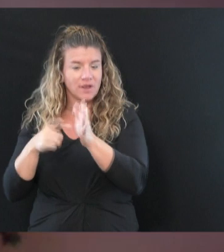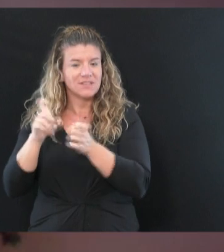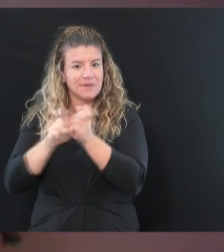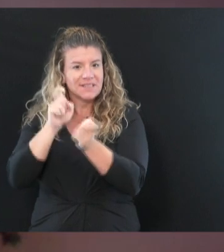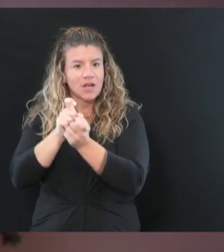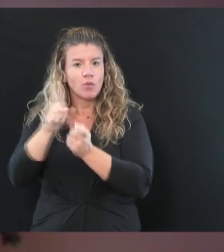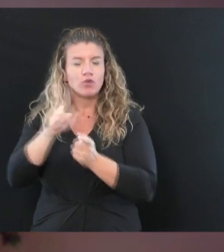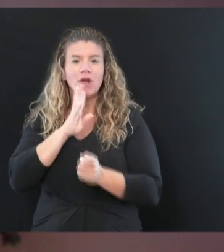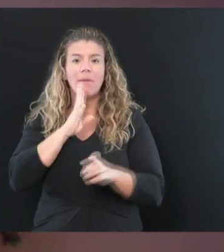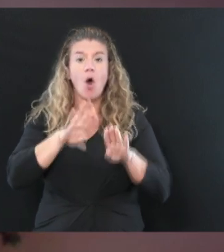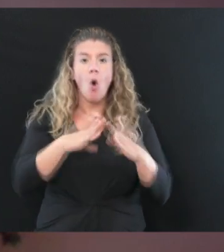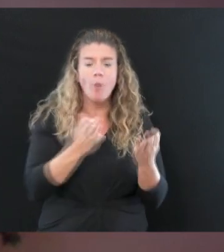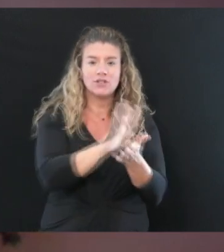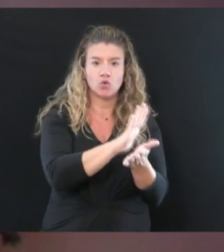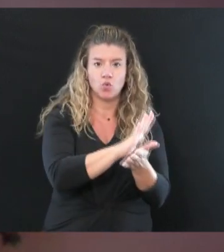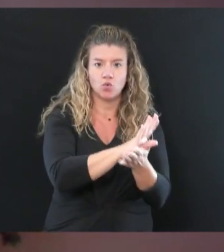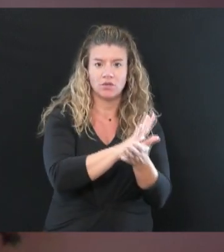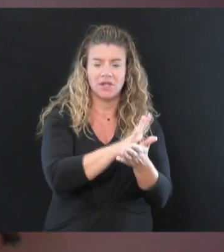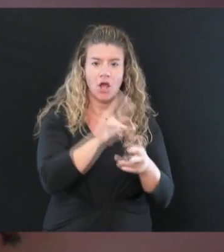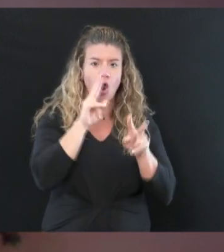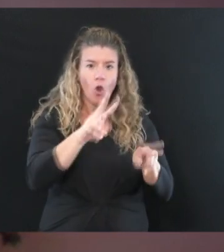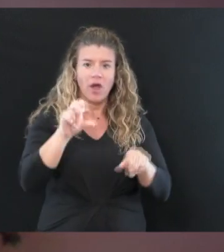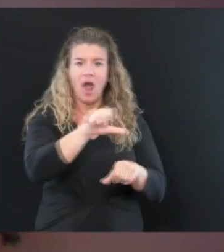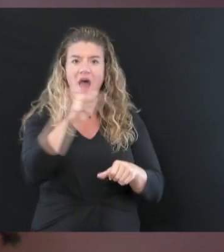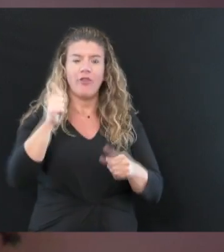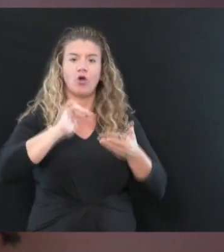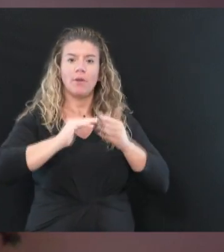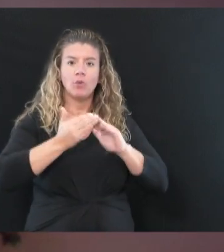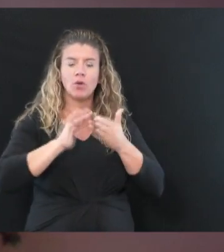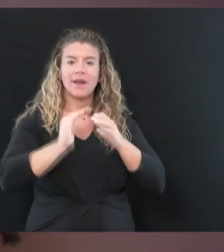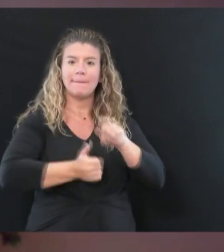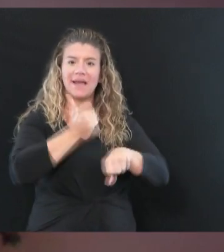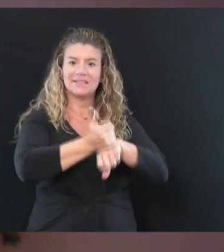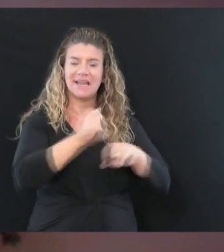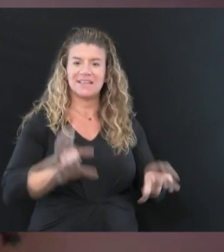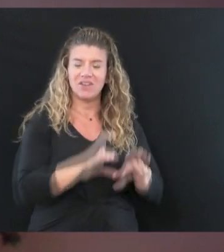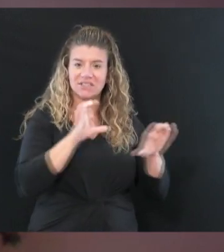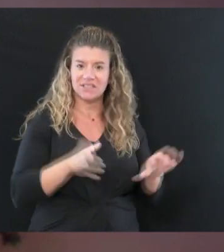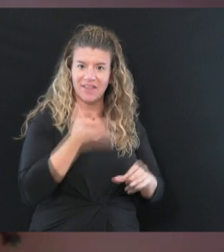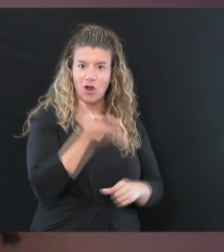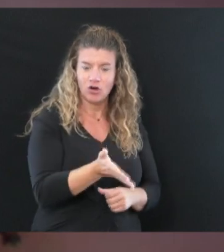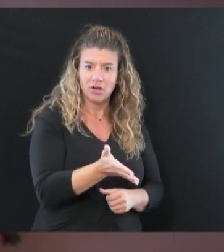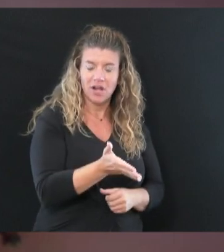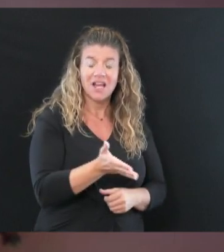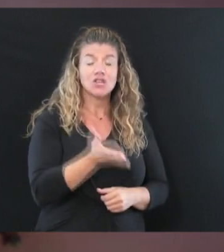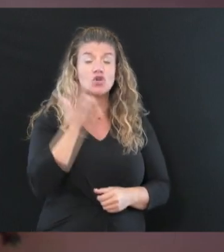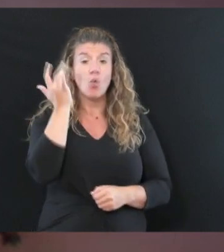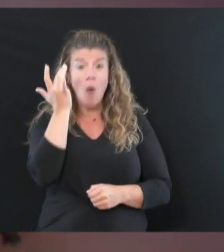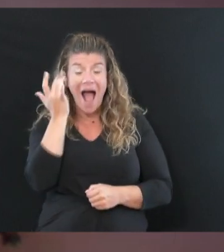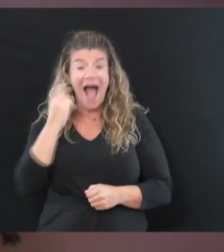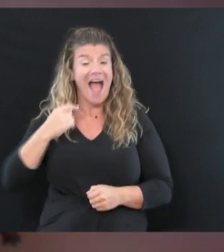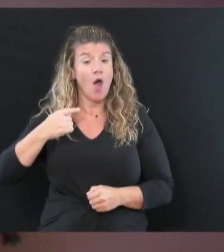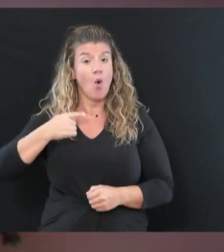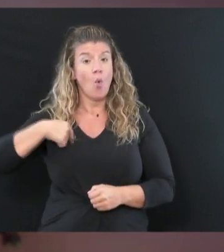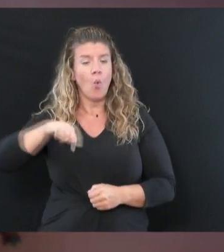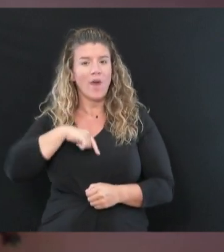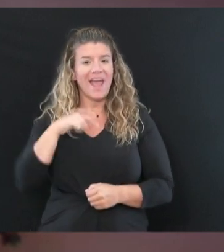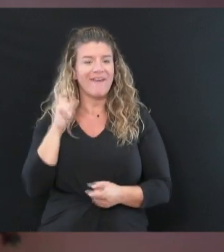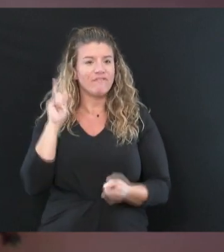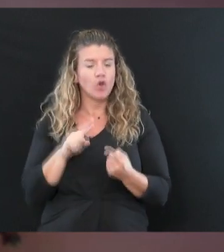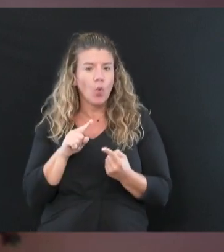opening schools and looking at other community-based activities. And so the reason why we have